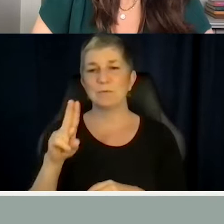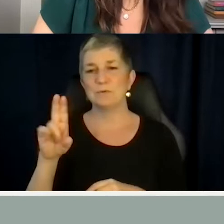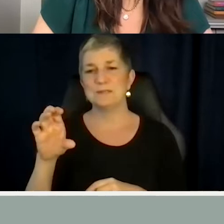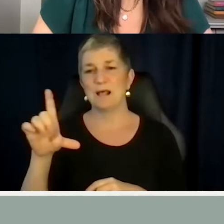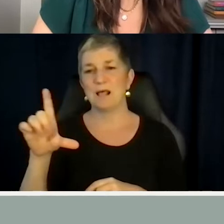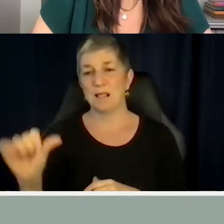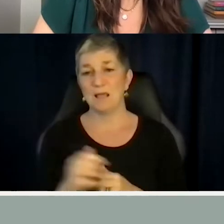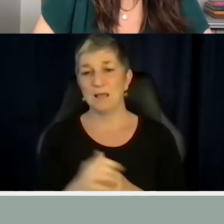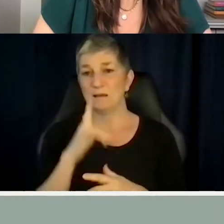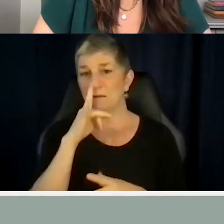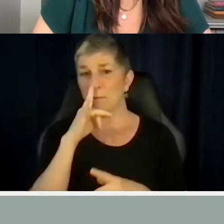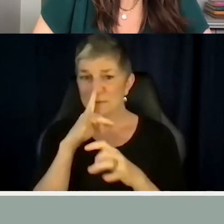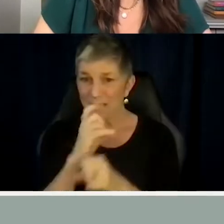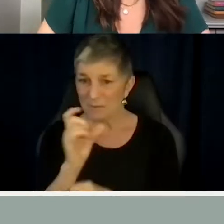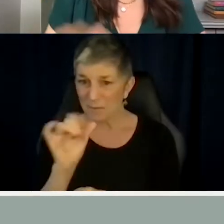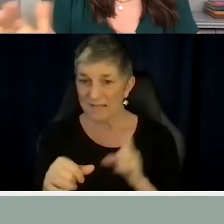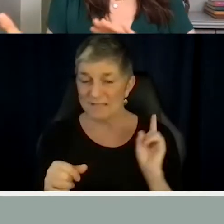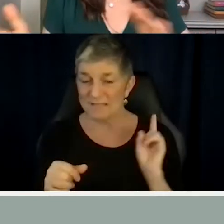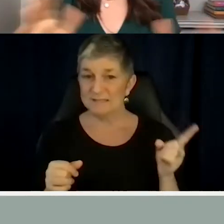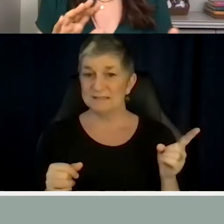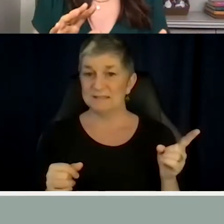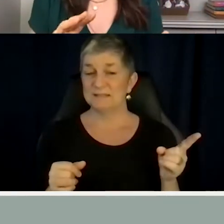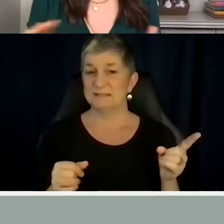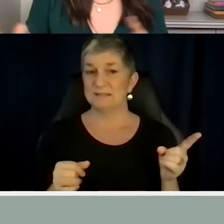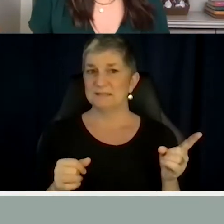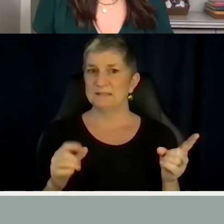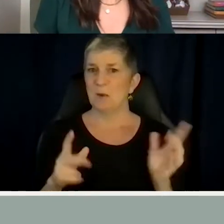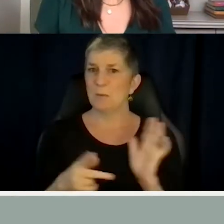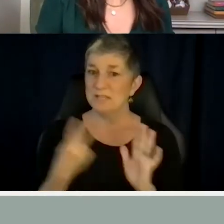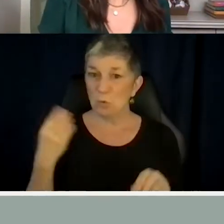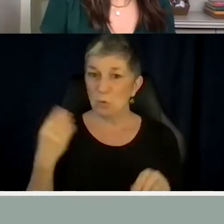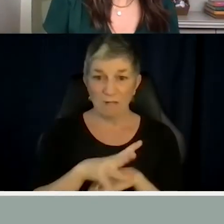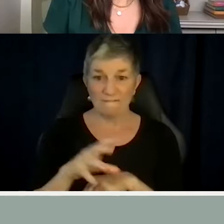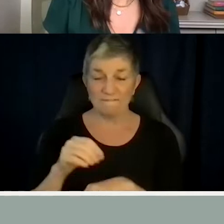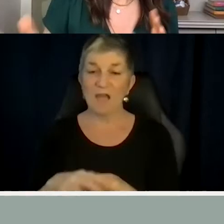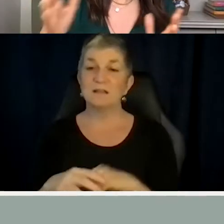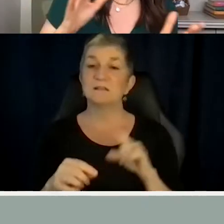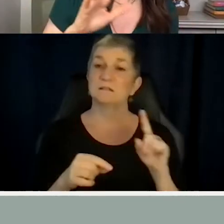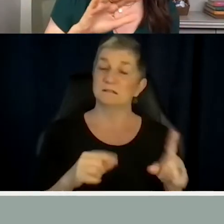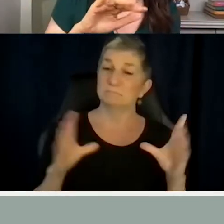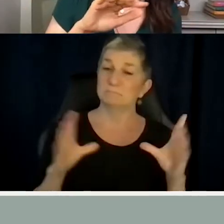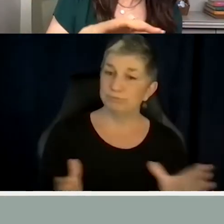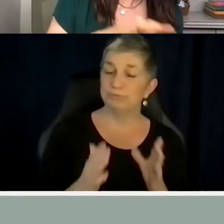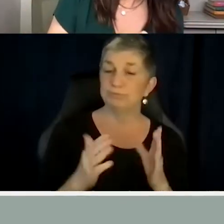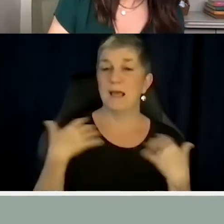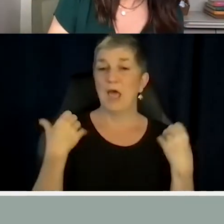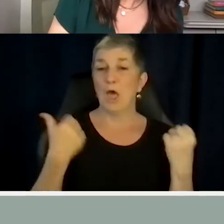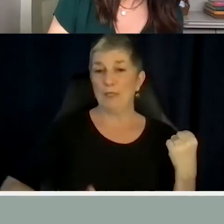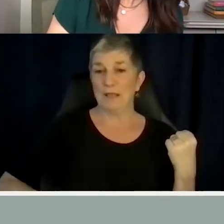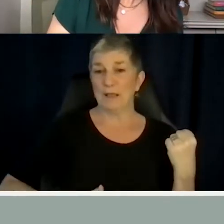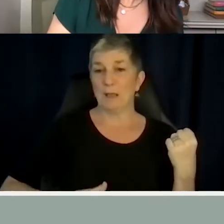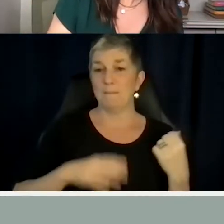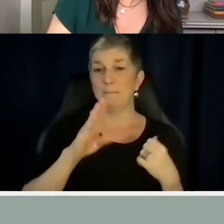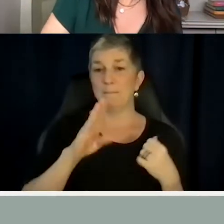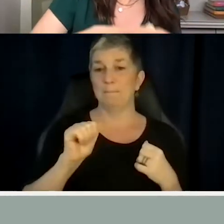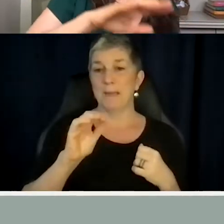What was fascinating here is that there was a dual effect. Spices have been shown to promote a healthy gut bacteria,